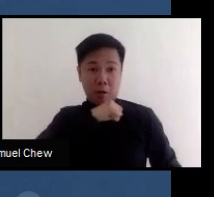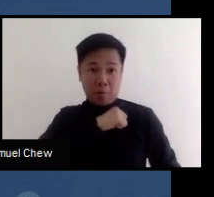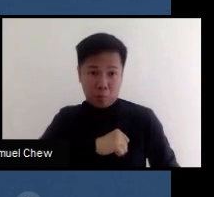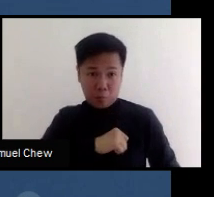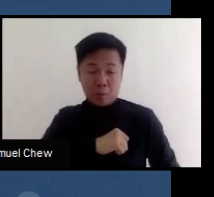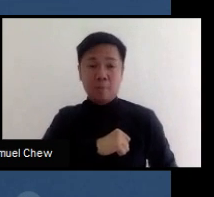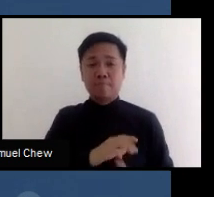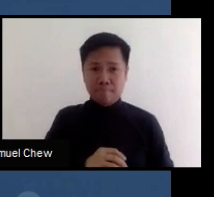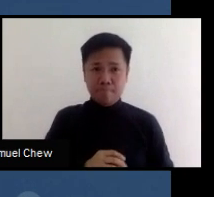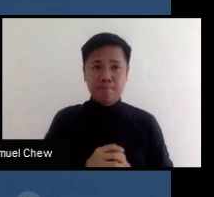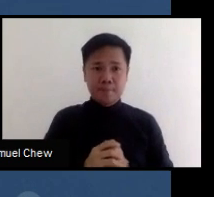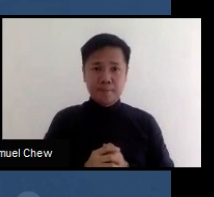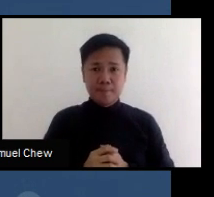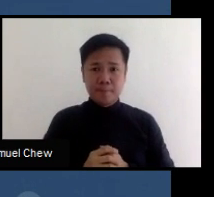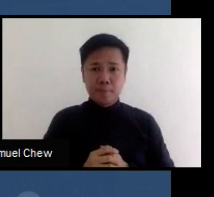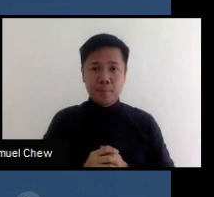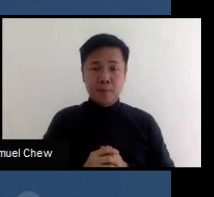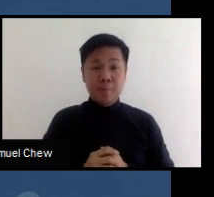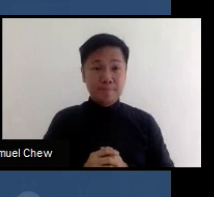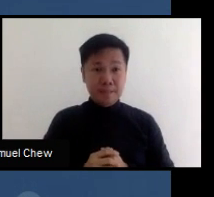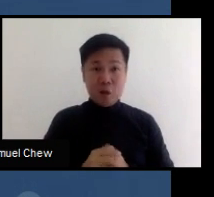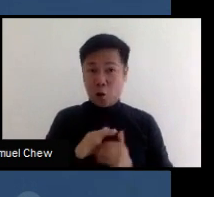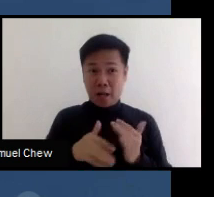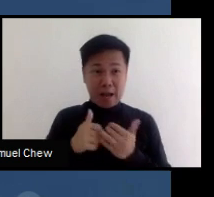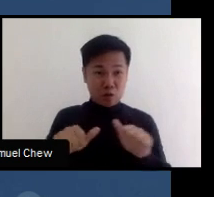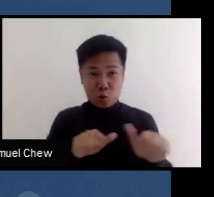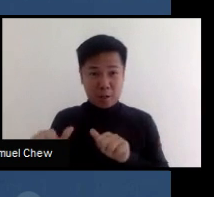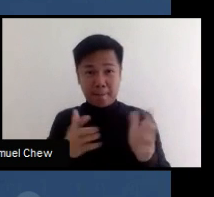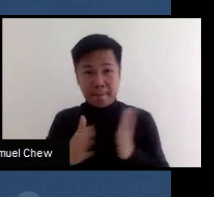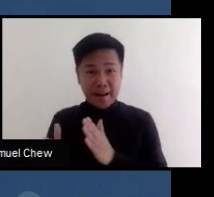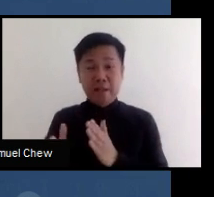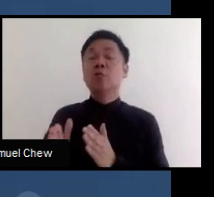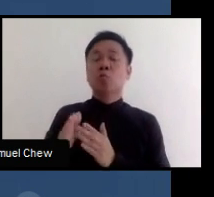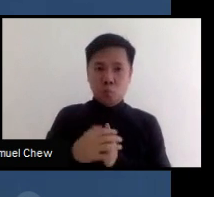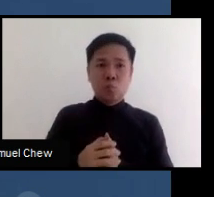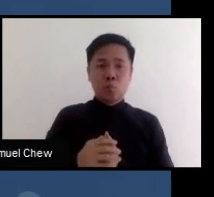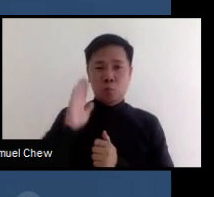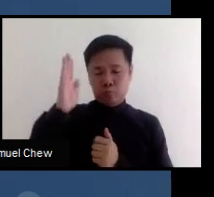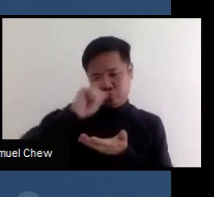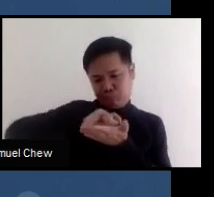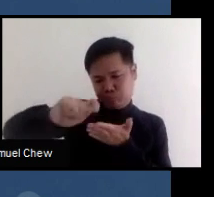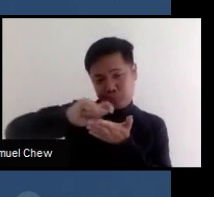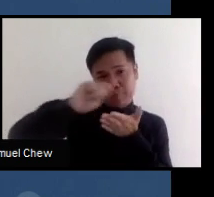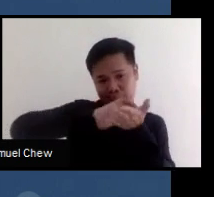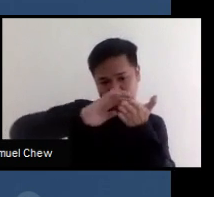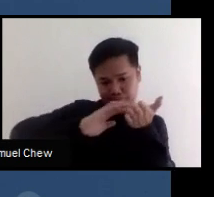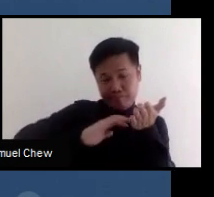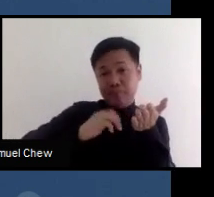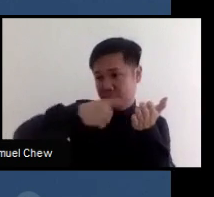and the action plan will be crafted in consultation with the member